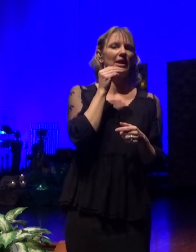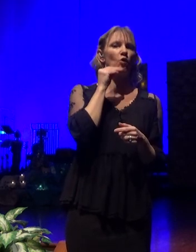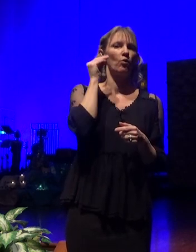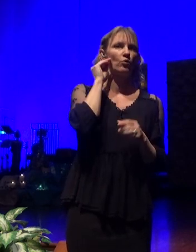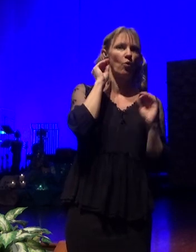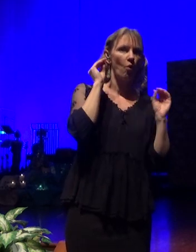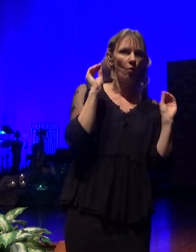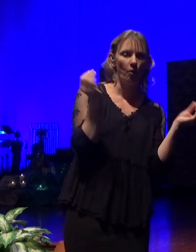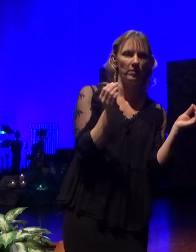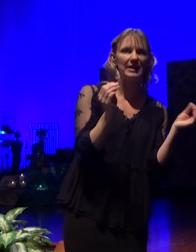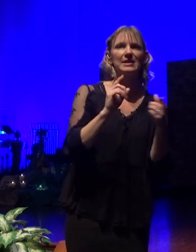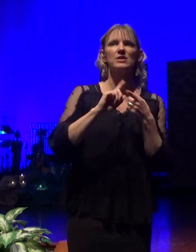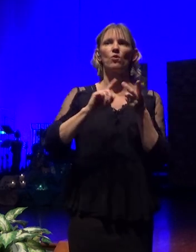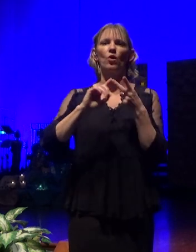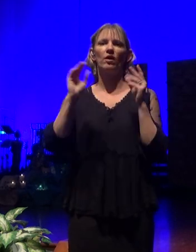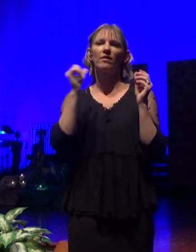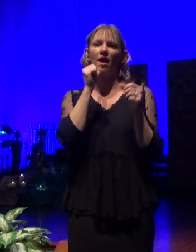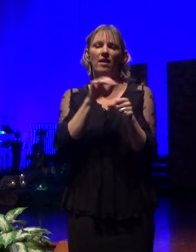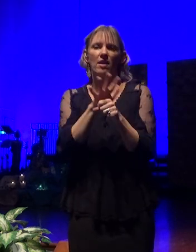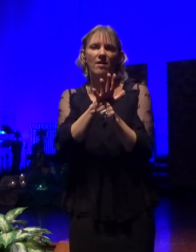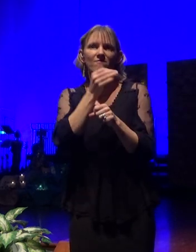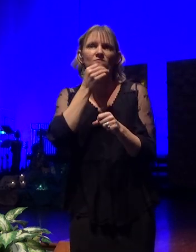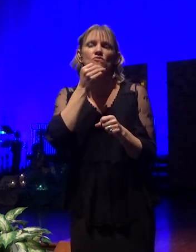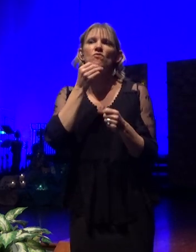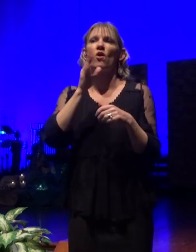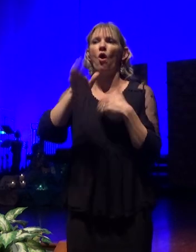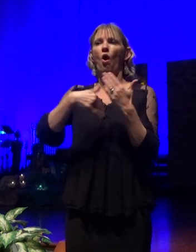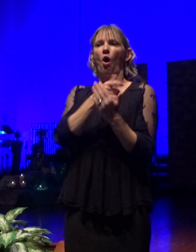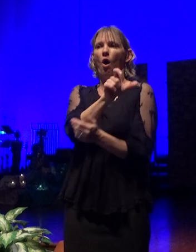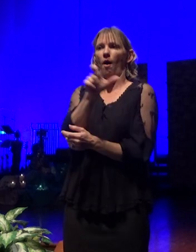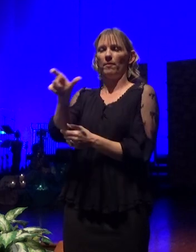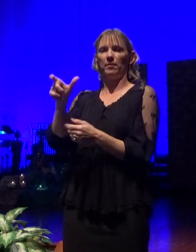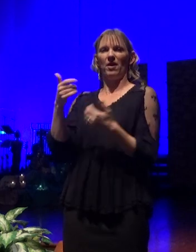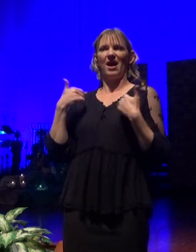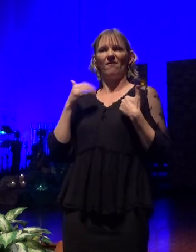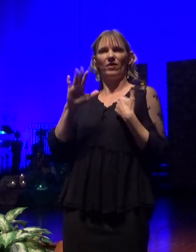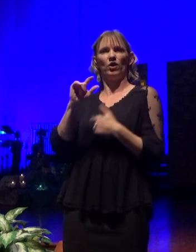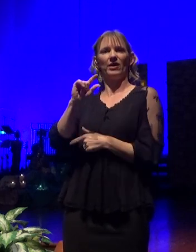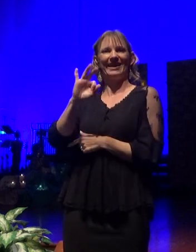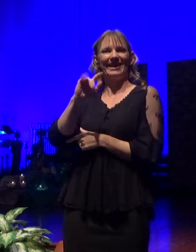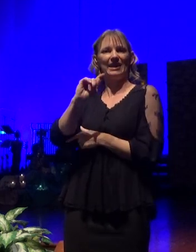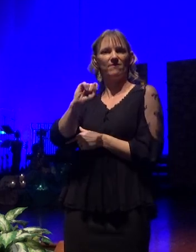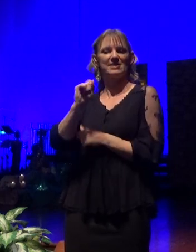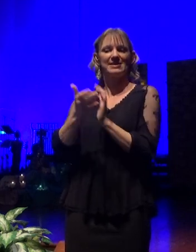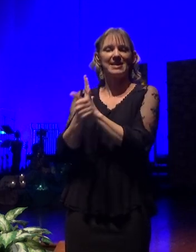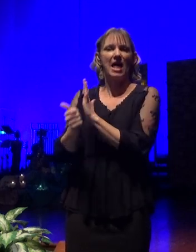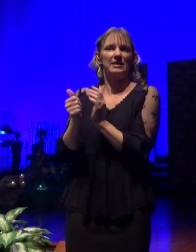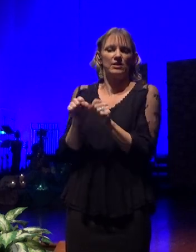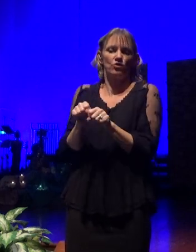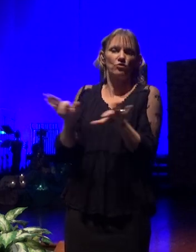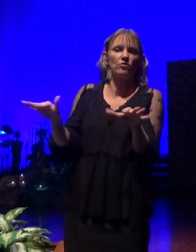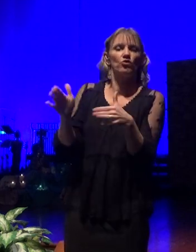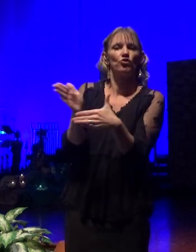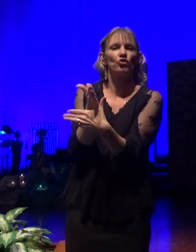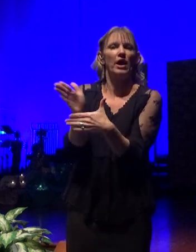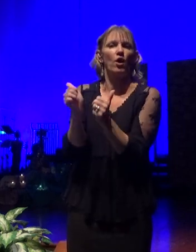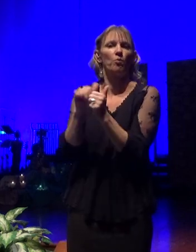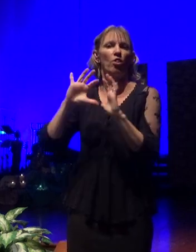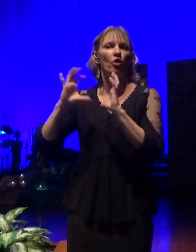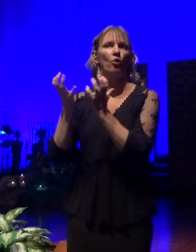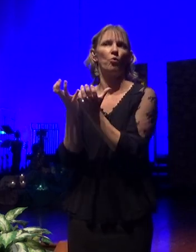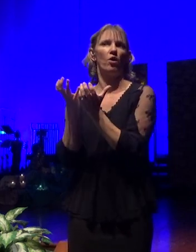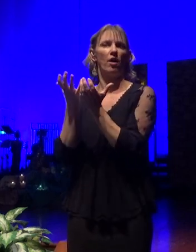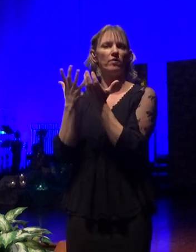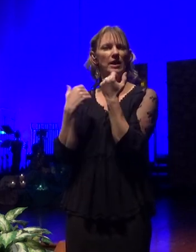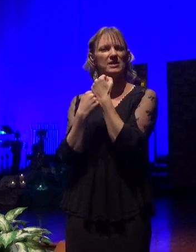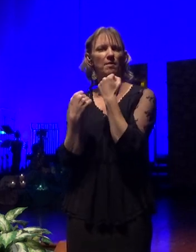how we could have it be that all beings share their gifts and talents in some way that serves the world and that they